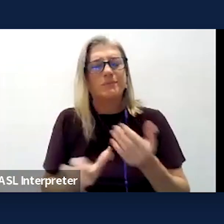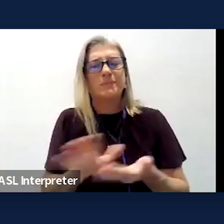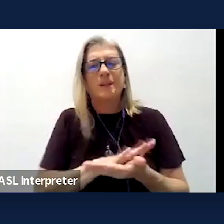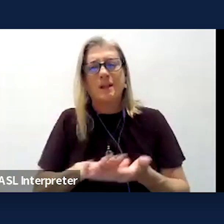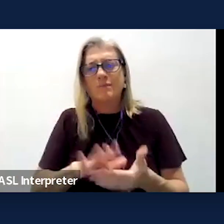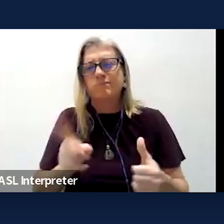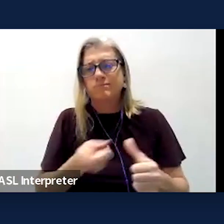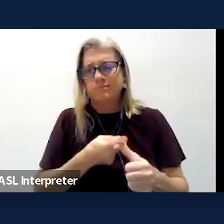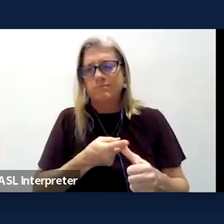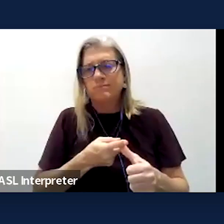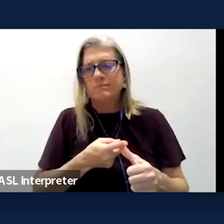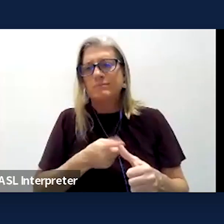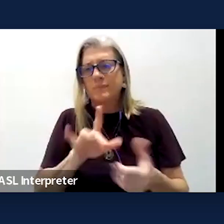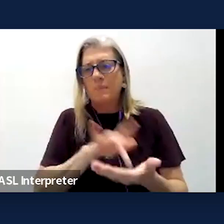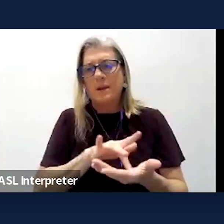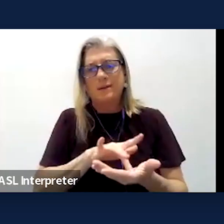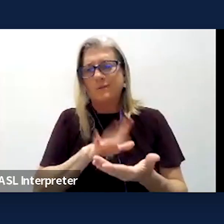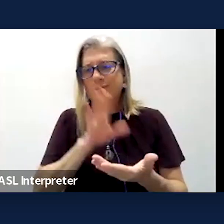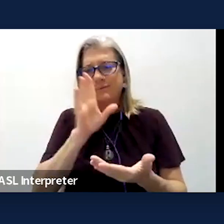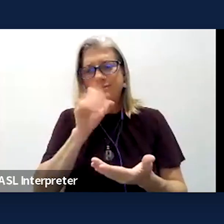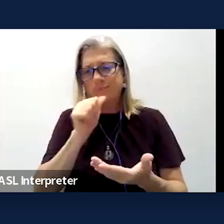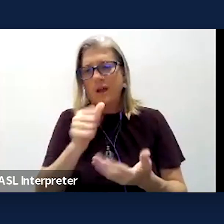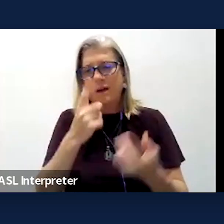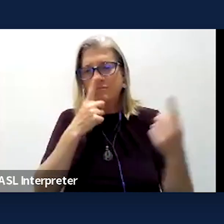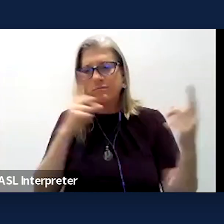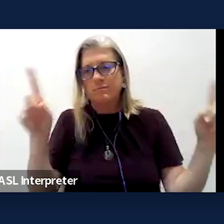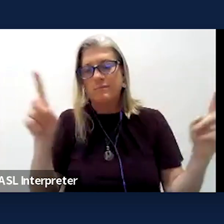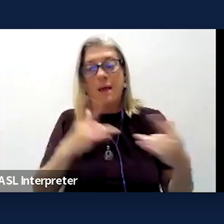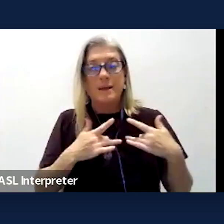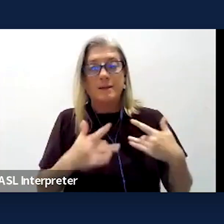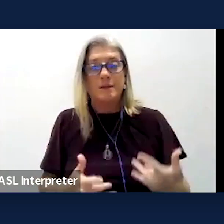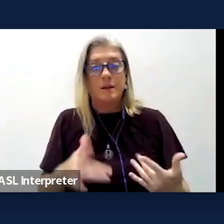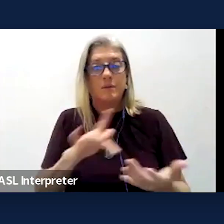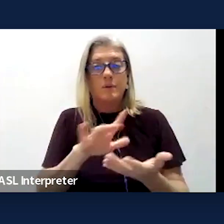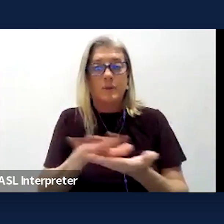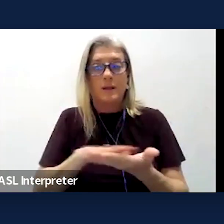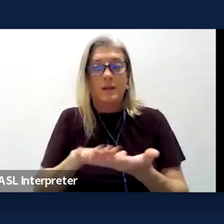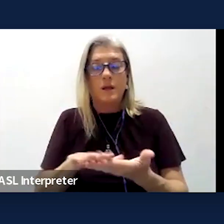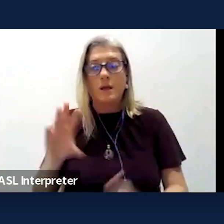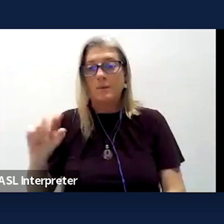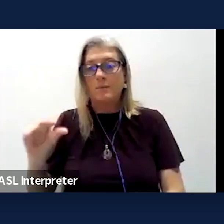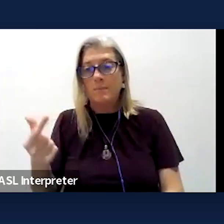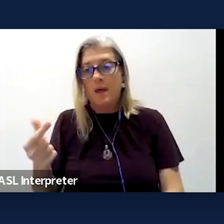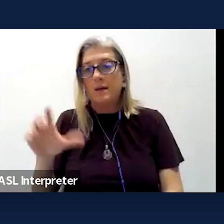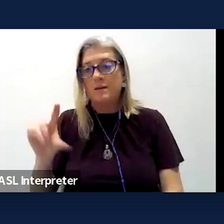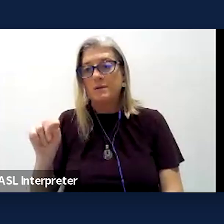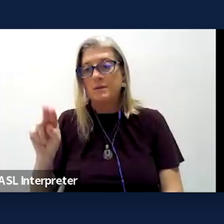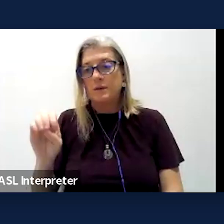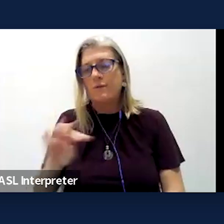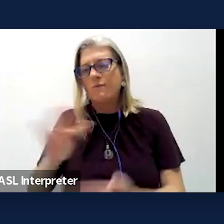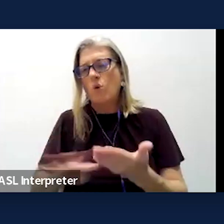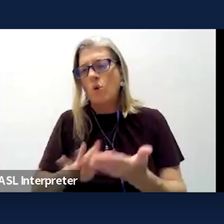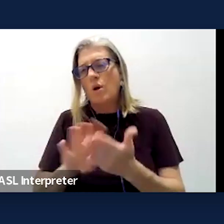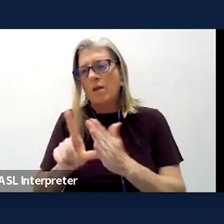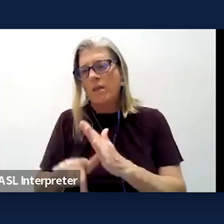definitely indicated because those medications won't work. My typical clean out is mag citrate, and then 4 hours later do an enema, like a